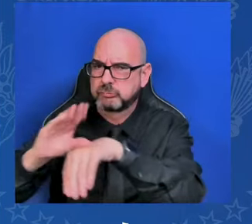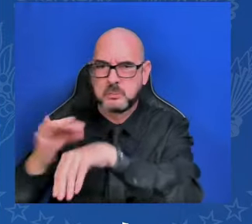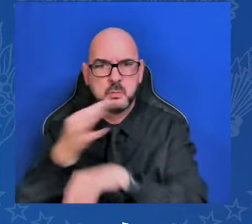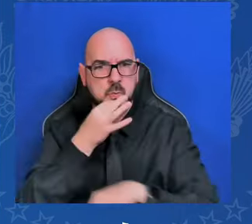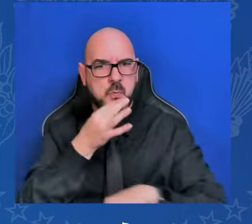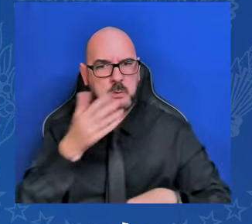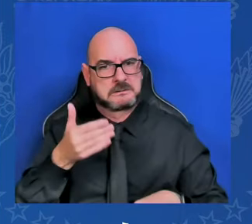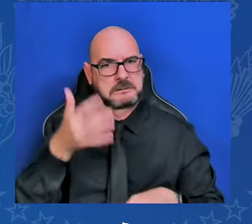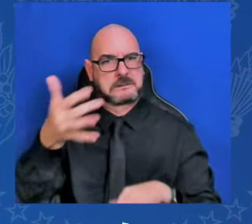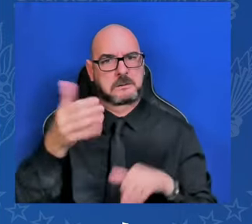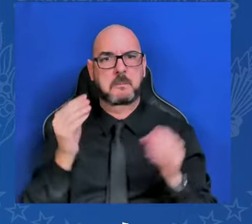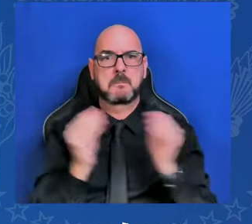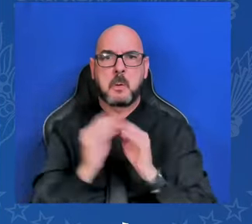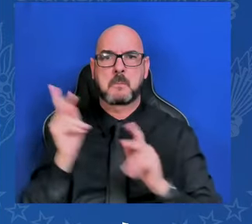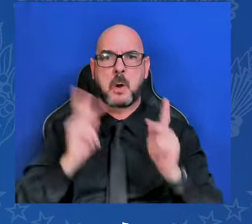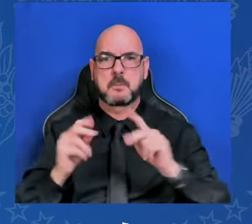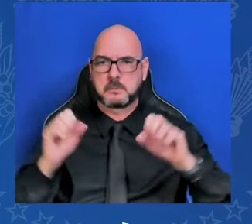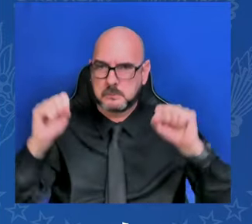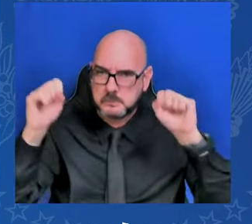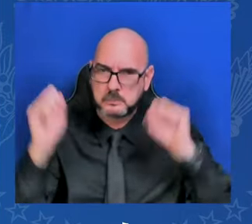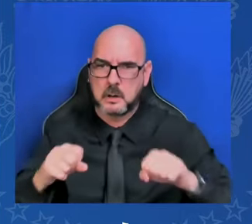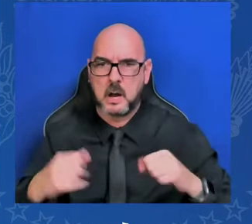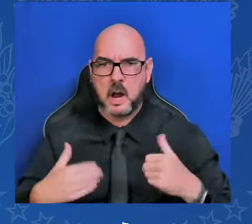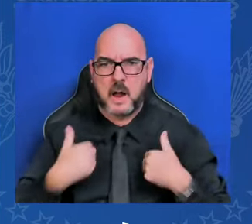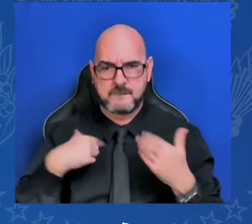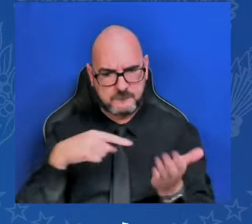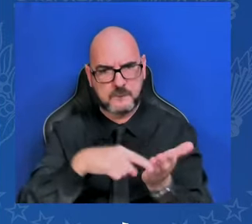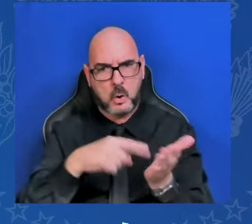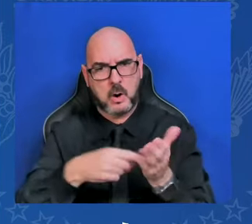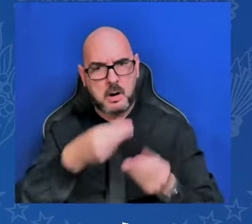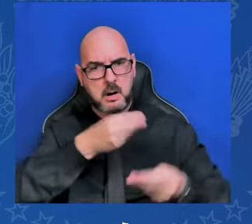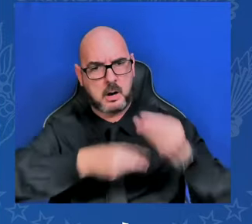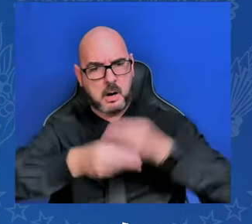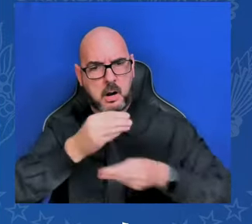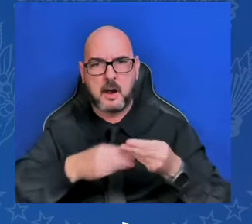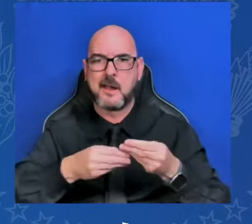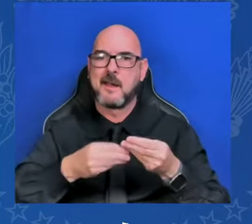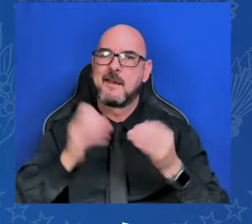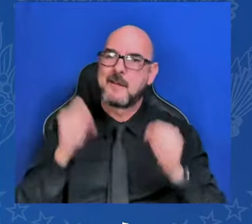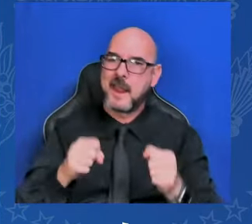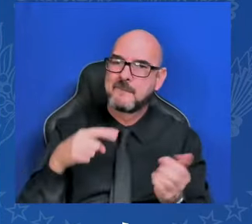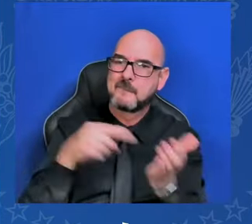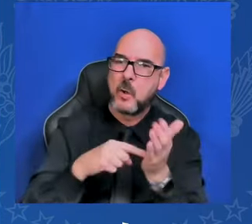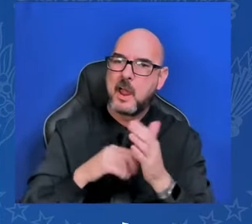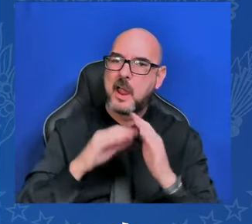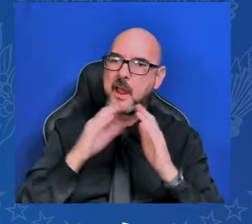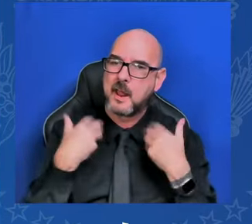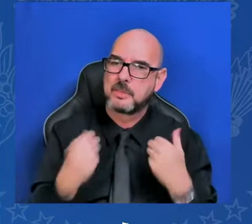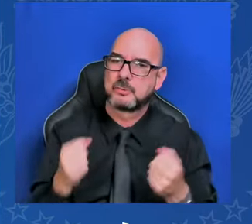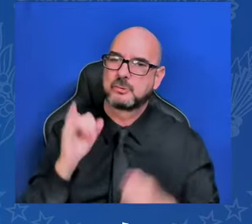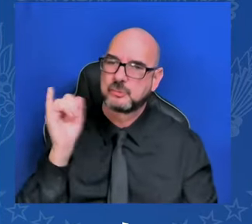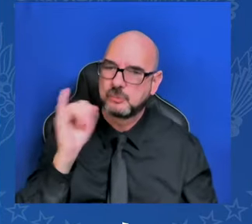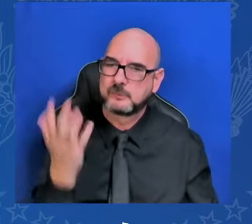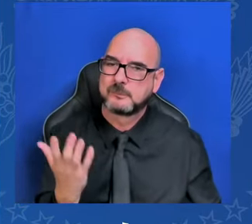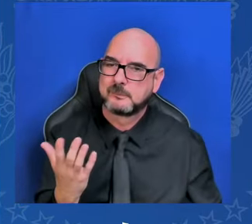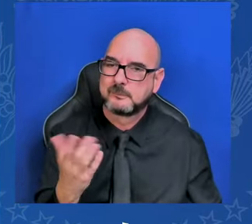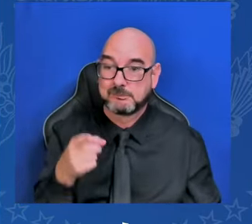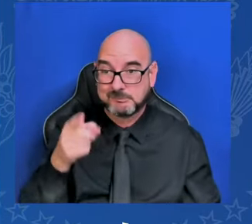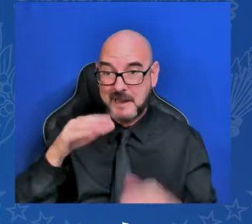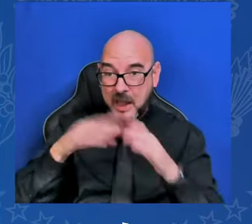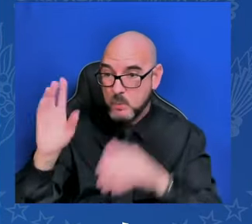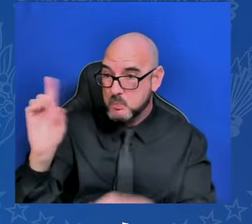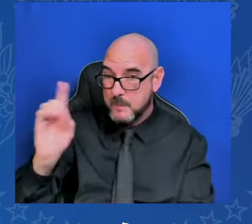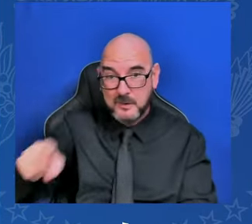expanding the Affordable Health Care Act. You guys have done this. We got to finish the job. It means making housing more affordable, more accessible. It